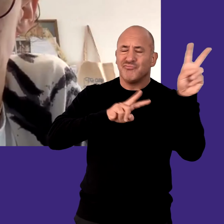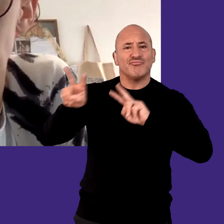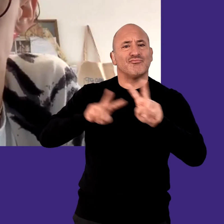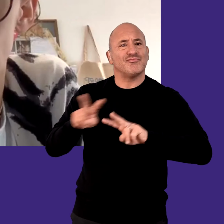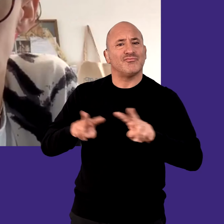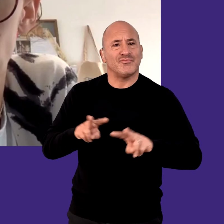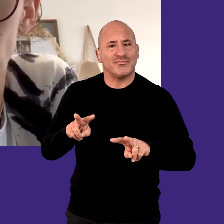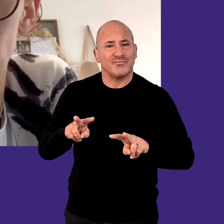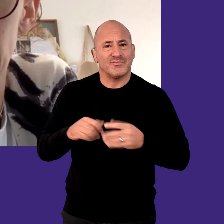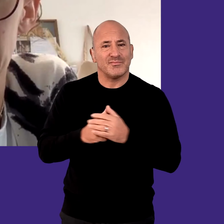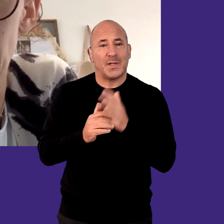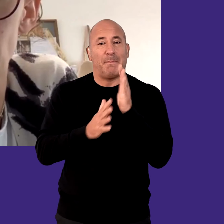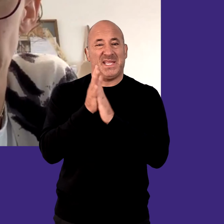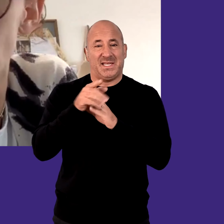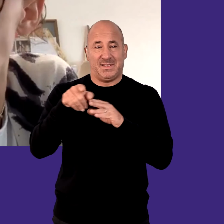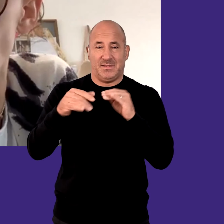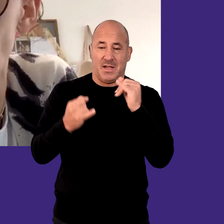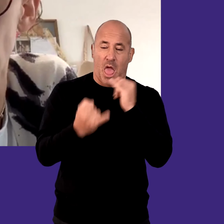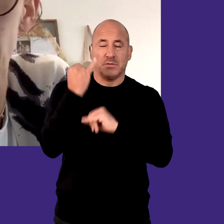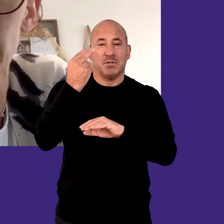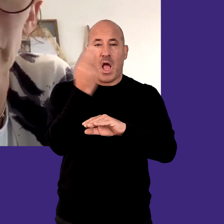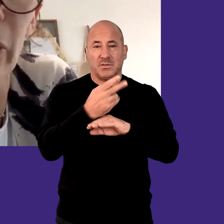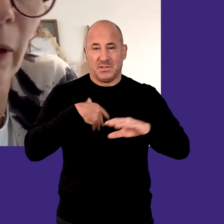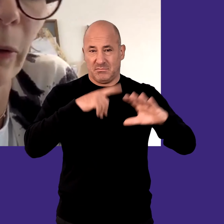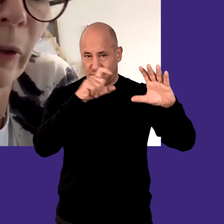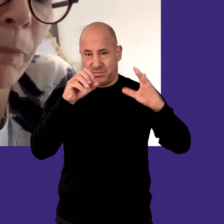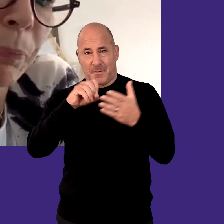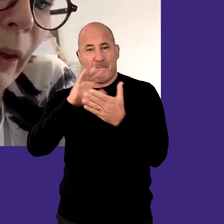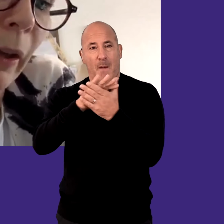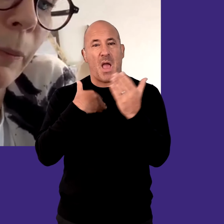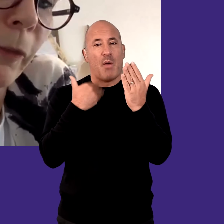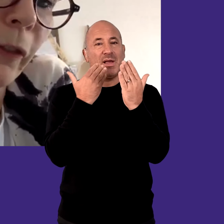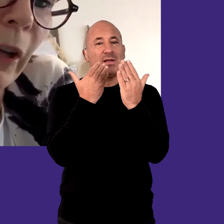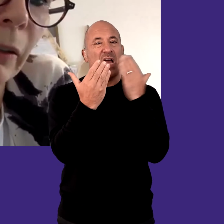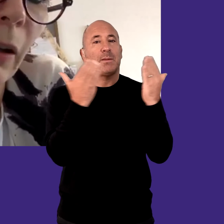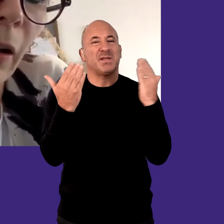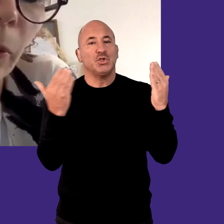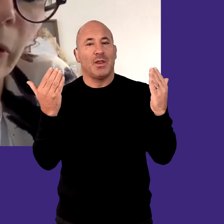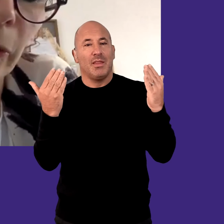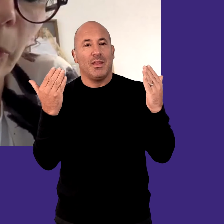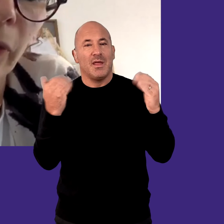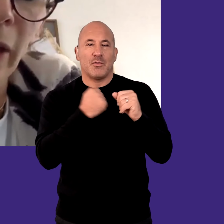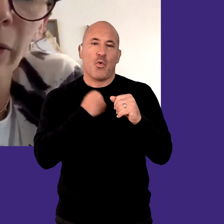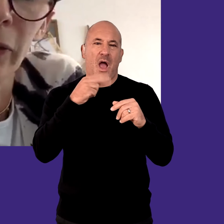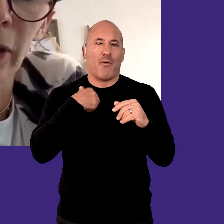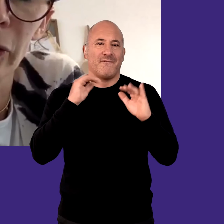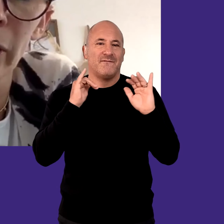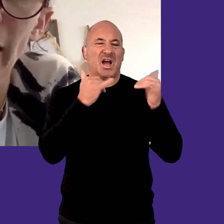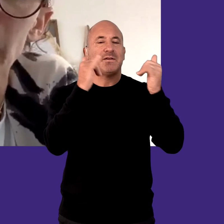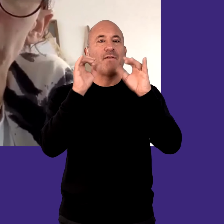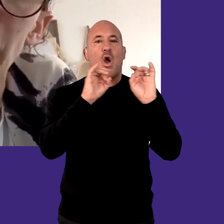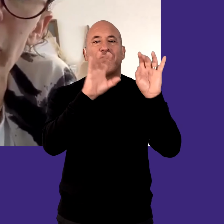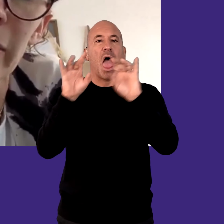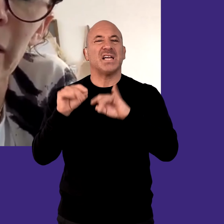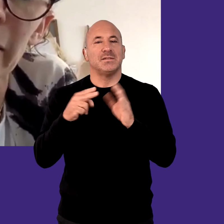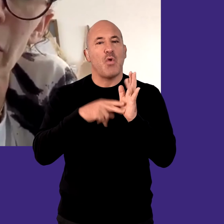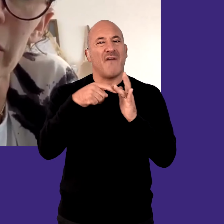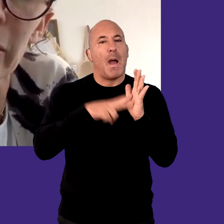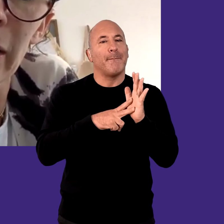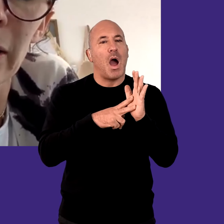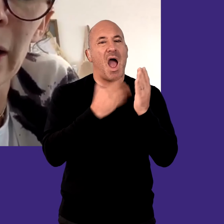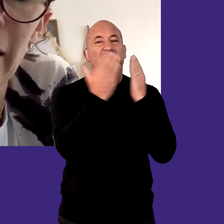seen as much as possible and celebrated as much as possible. So those final artworks will then feature in an exhibition that